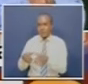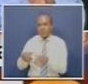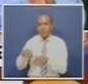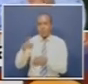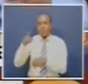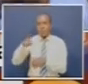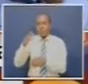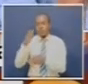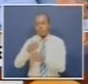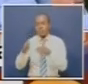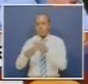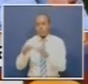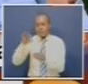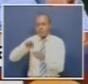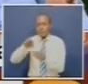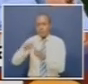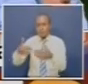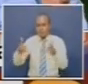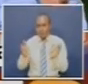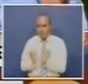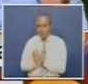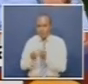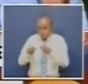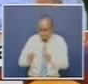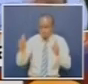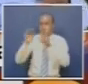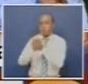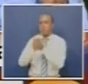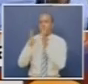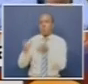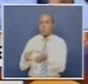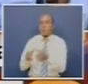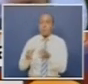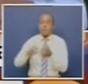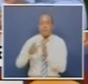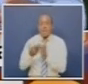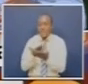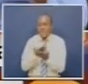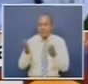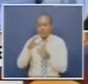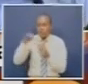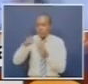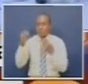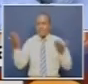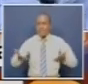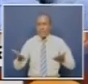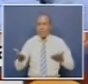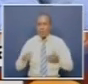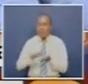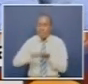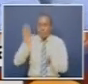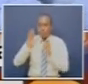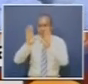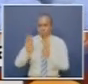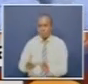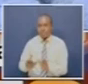vote basket that can counter effectively the Jubilee coalition. And therefore, the every option is on the table. The most important thing